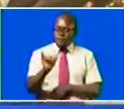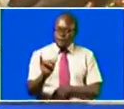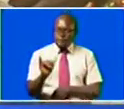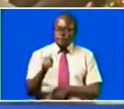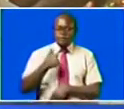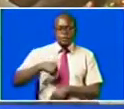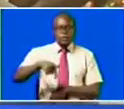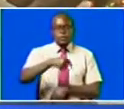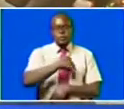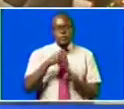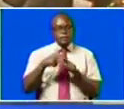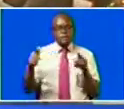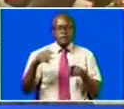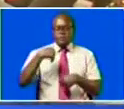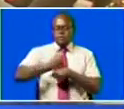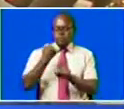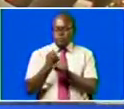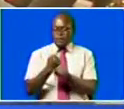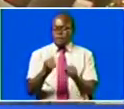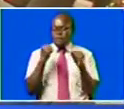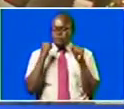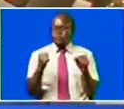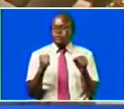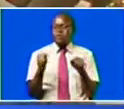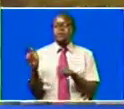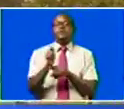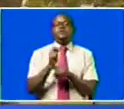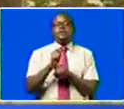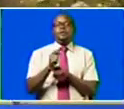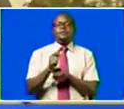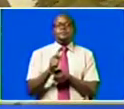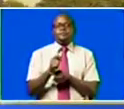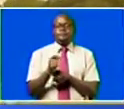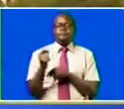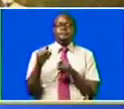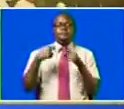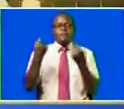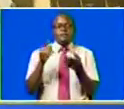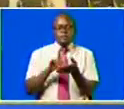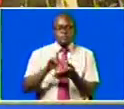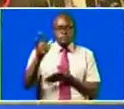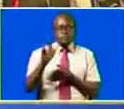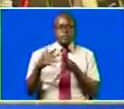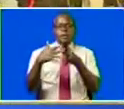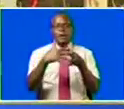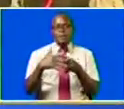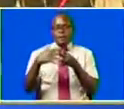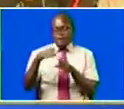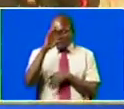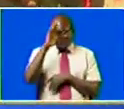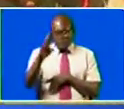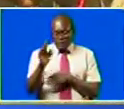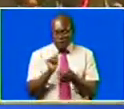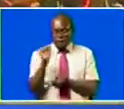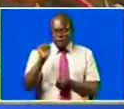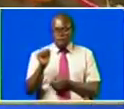we can start building on momentum as we head towards the tough games. The team is expected to depart for USA on Sunday, July